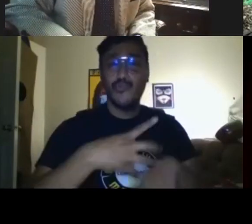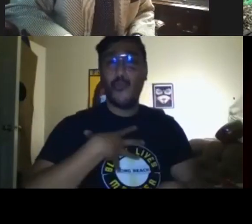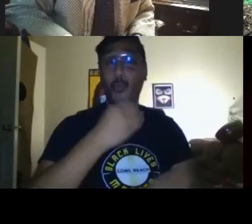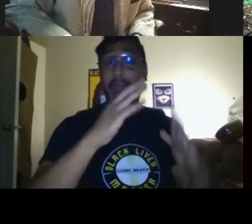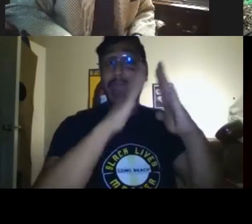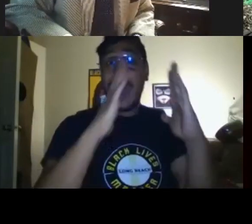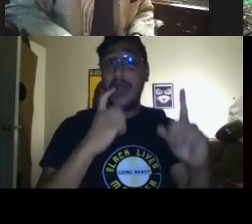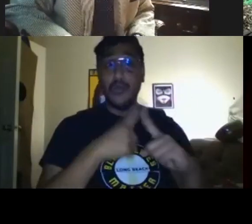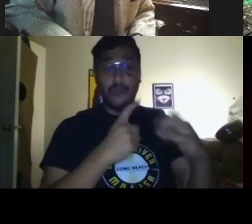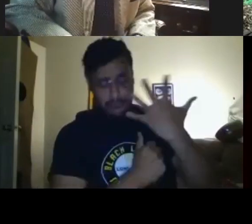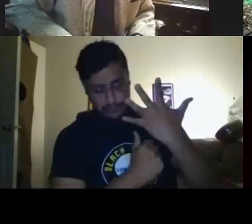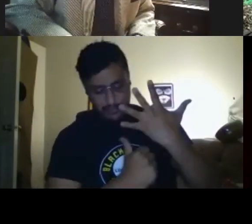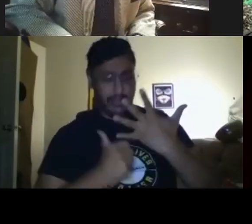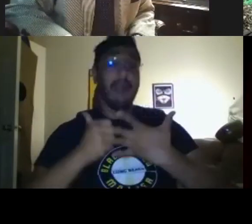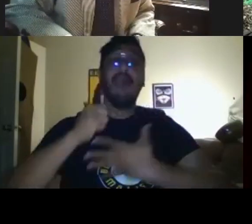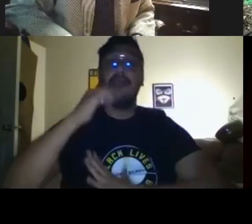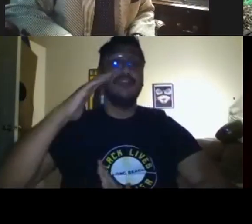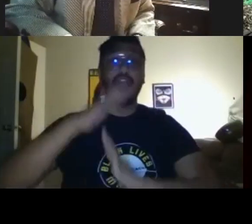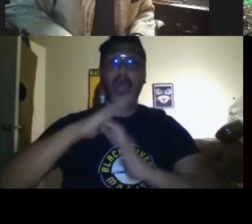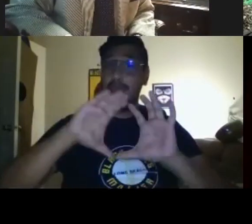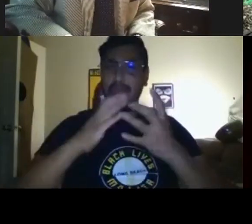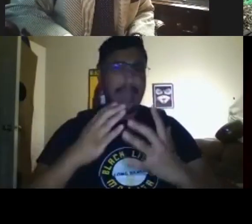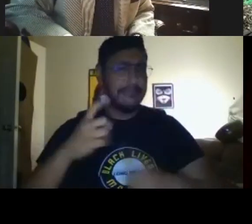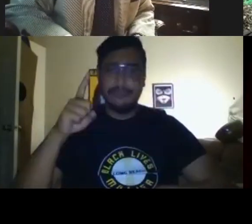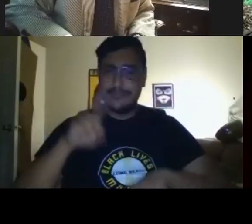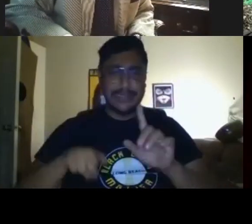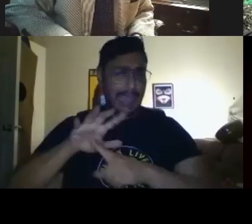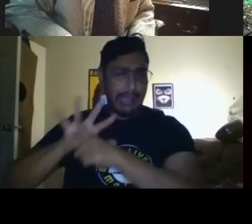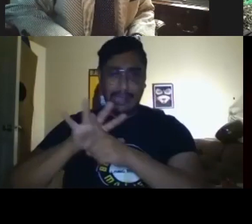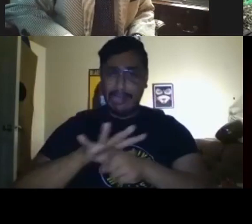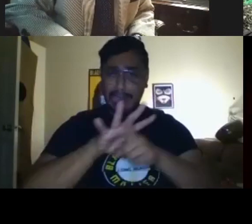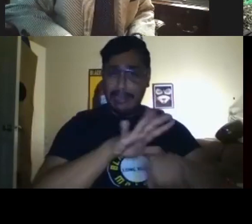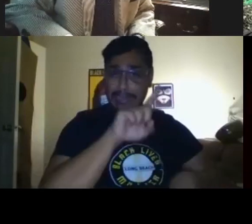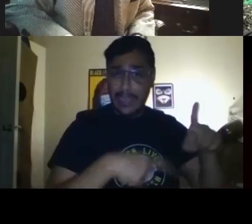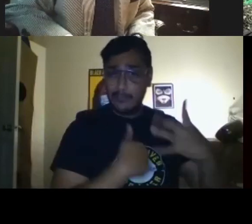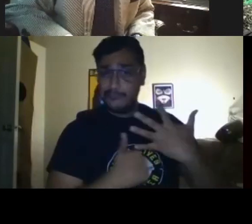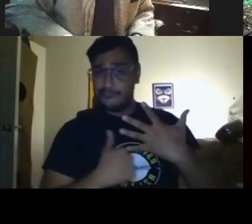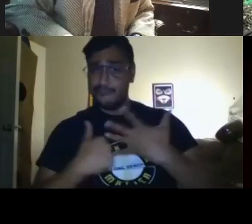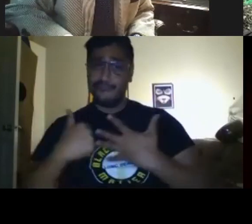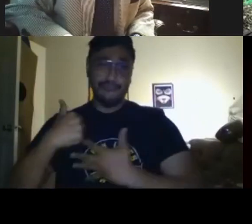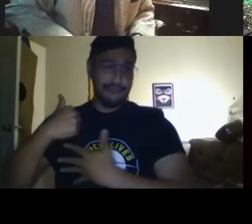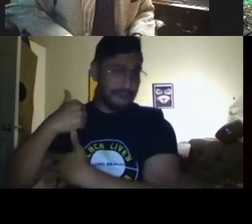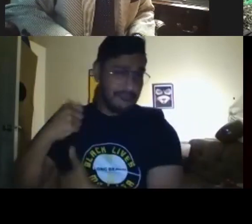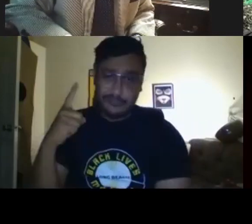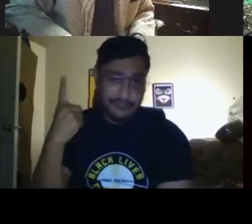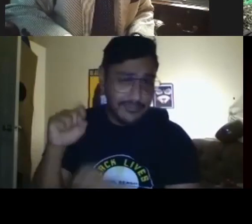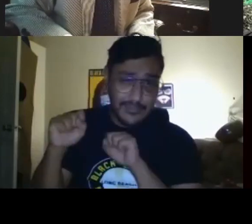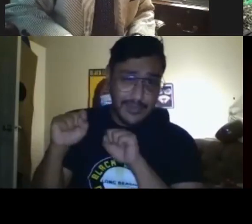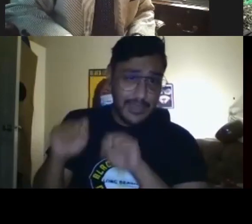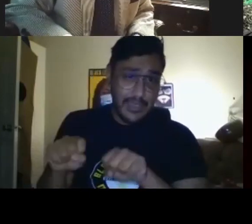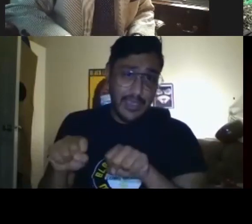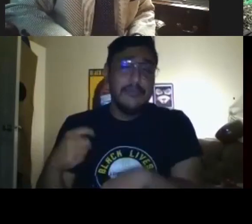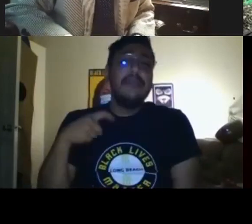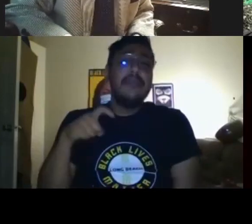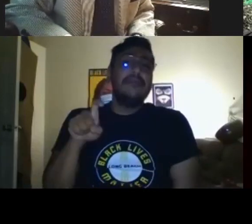class. You can't keep us out, it's no doubt that the last shall be first and the first shall be last. We got a